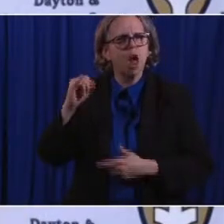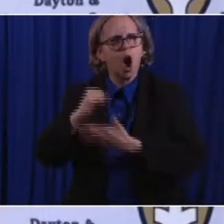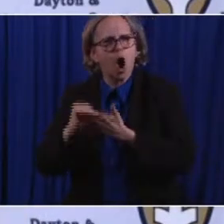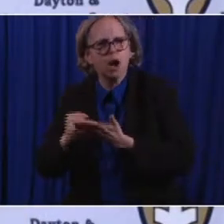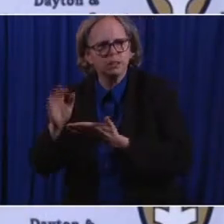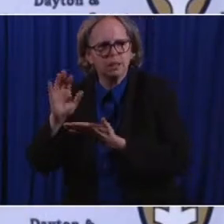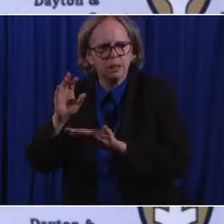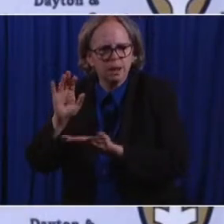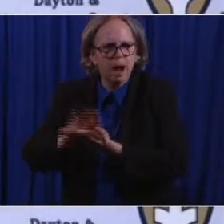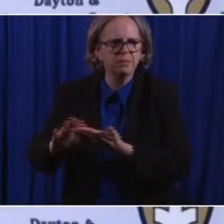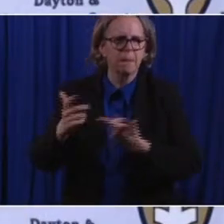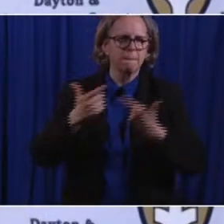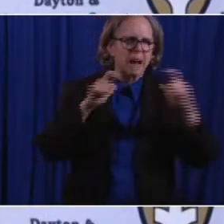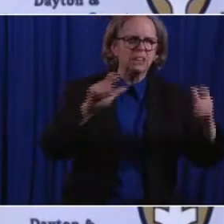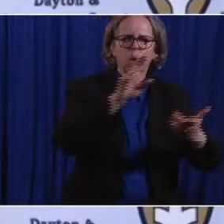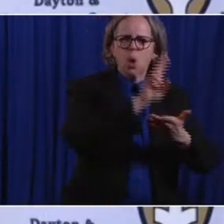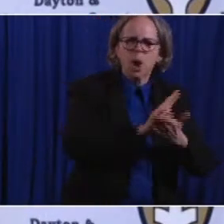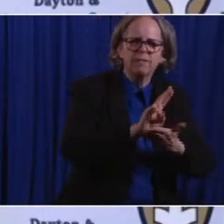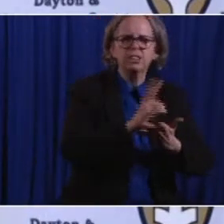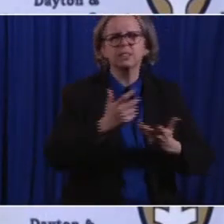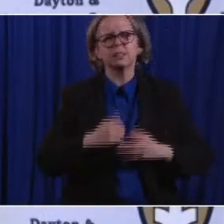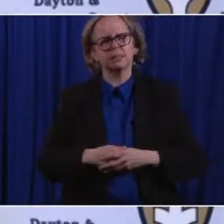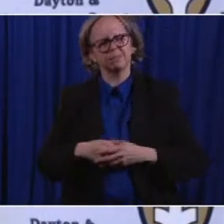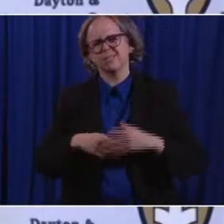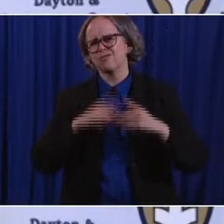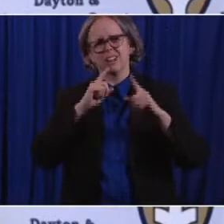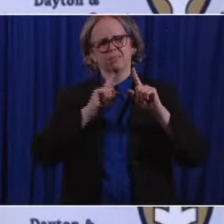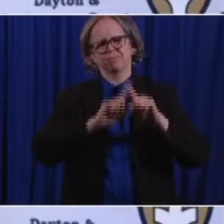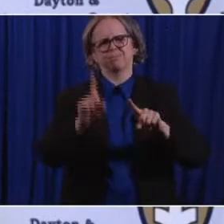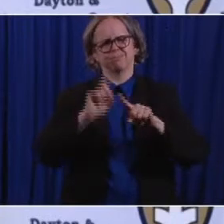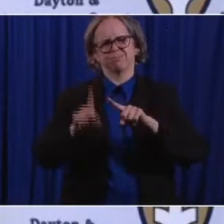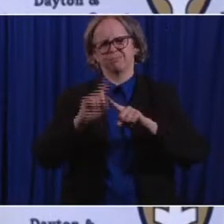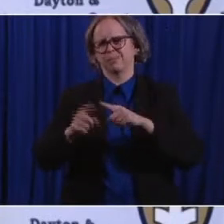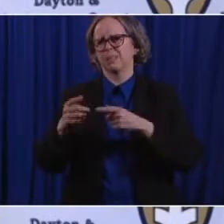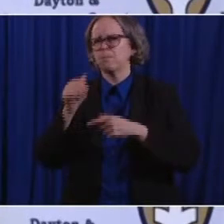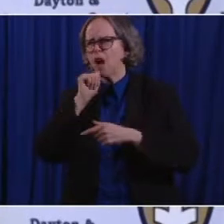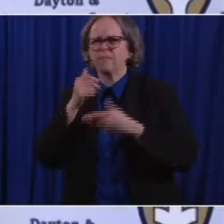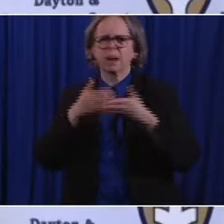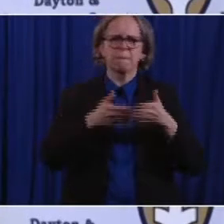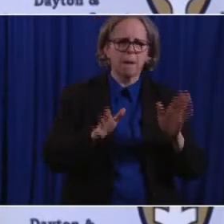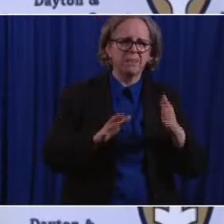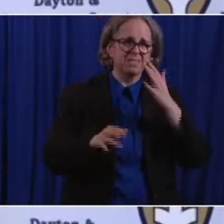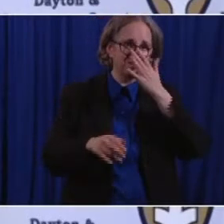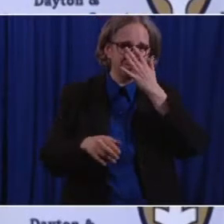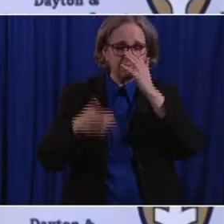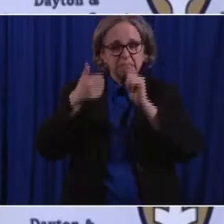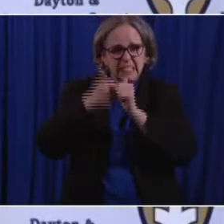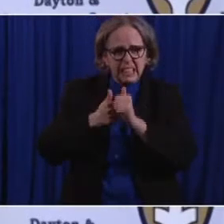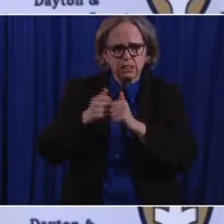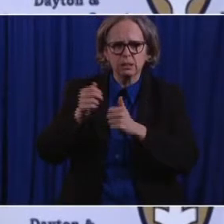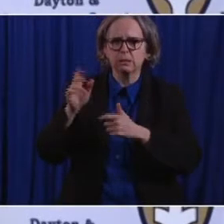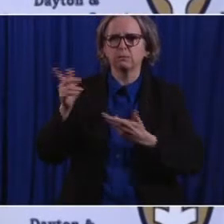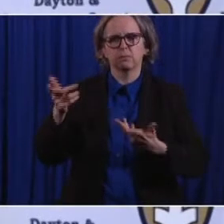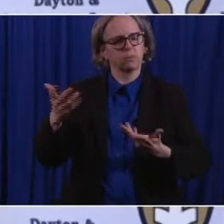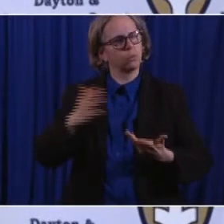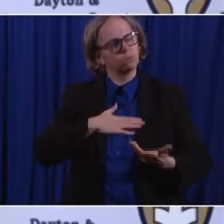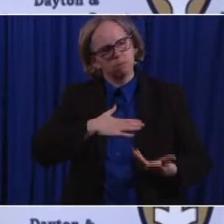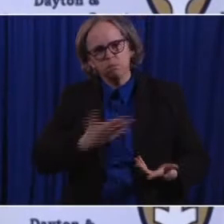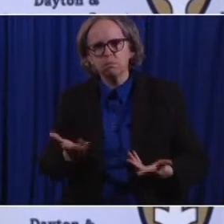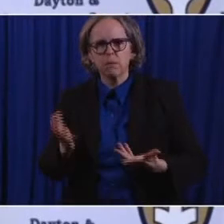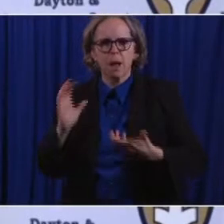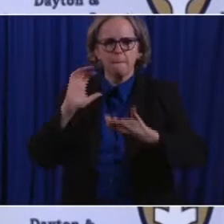think virtually every single one is taking us up on our offer to supply that